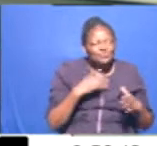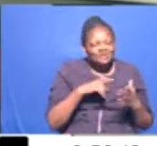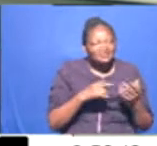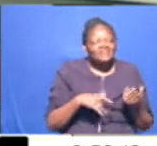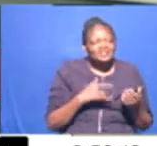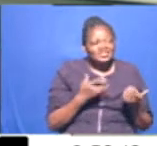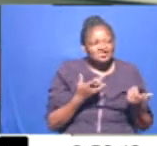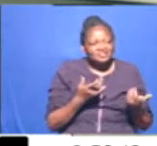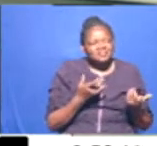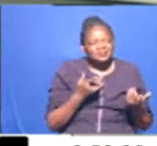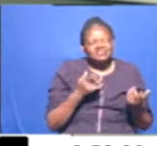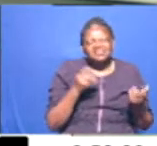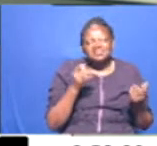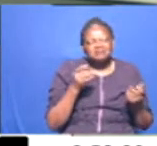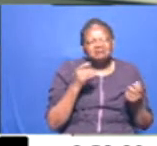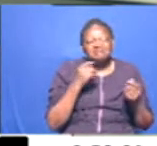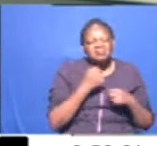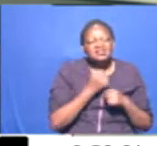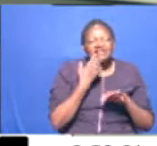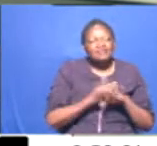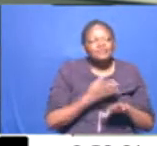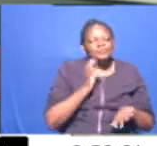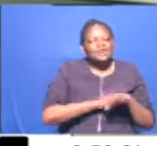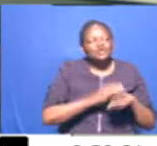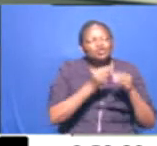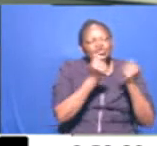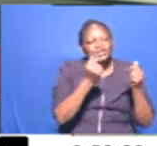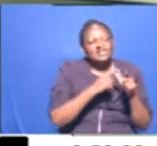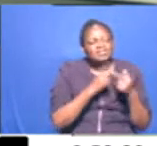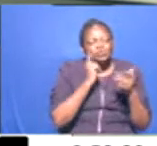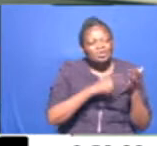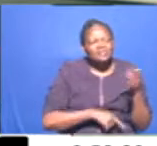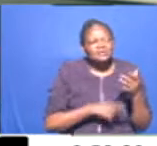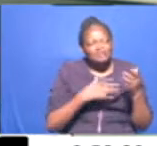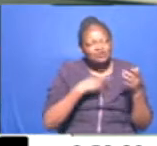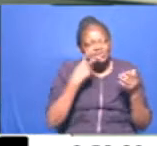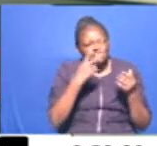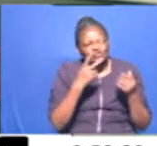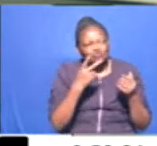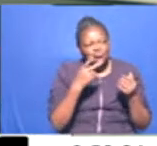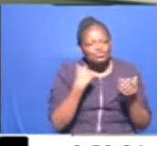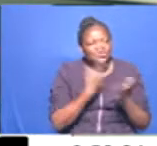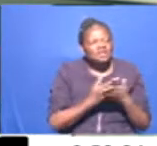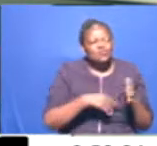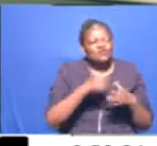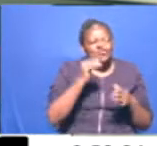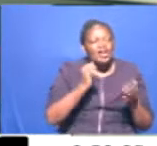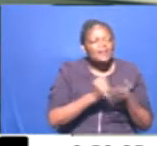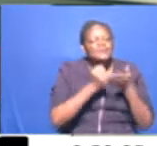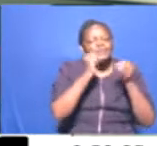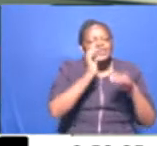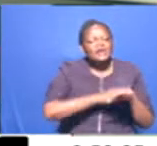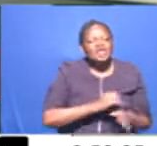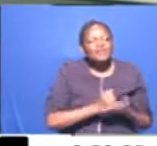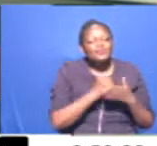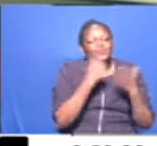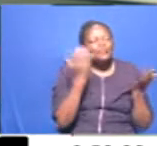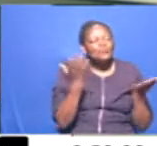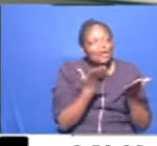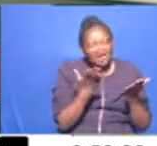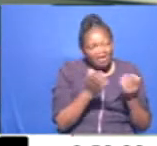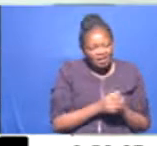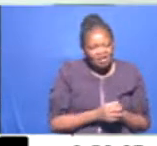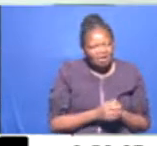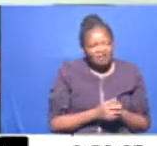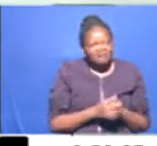seek solutions? And also, as you wind up, just tell somebody who's watching you and they want to reach out for help, where are these safe spaces? Where do they go? Where do